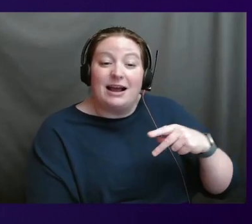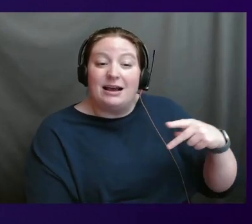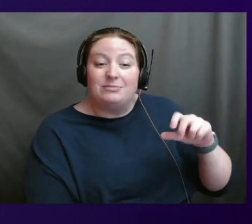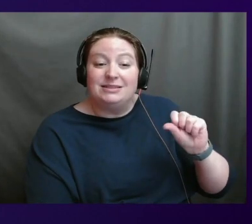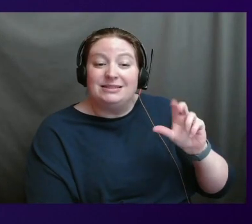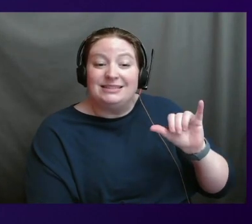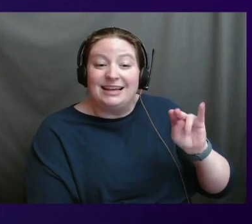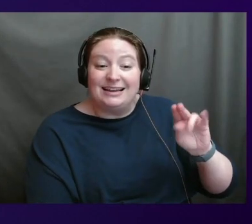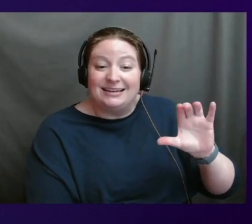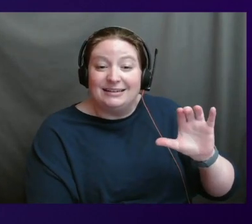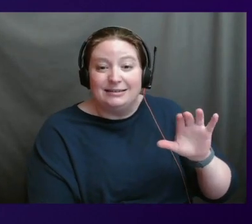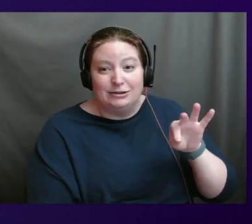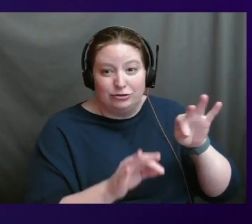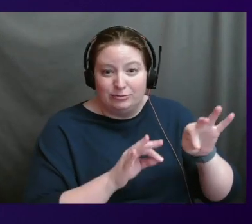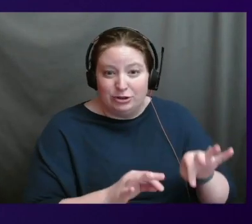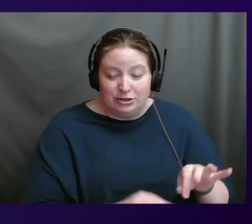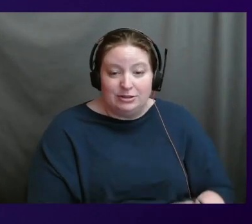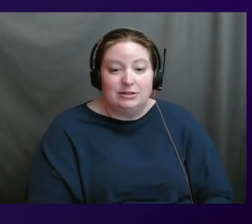Developer Innovation